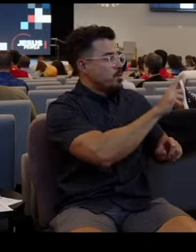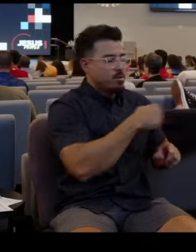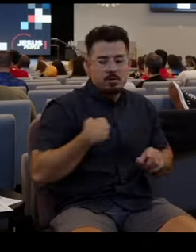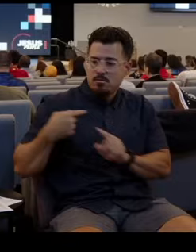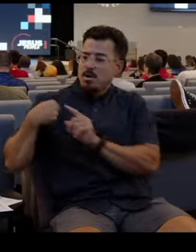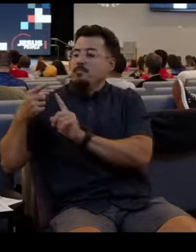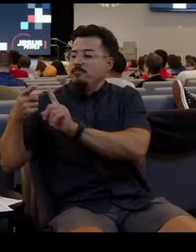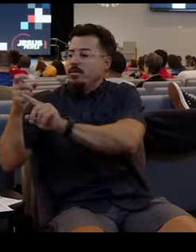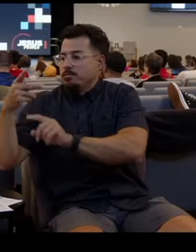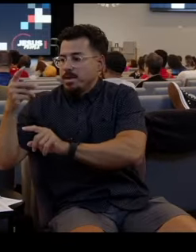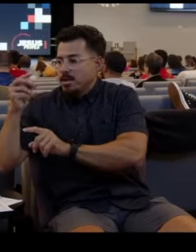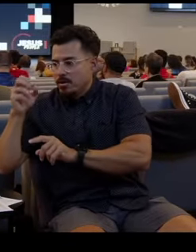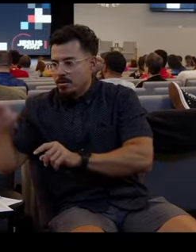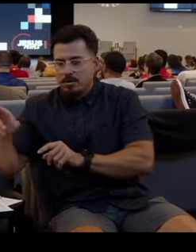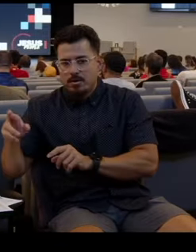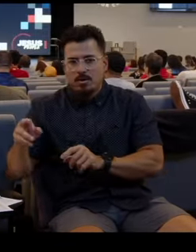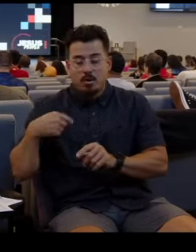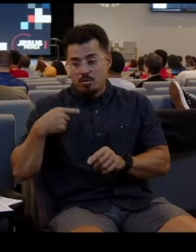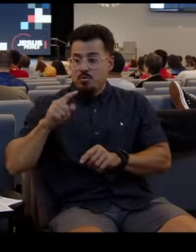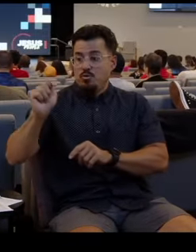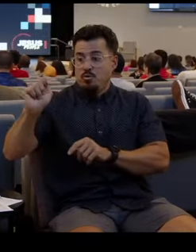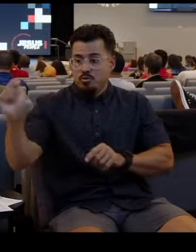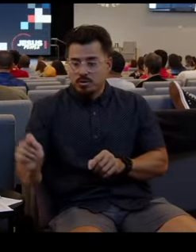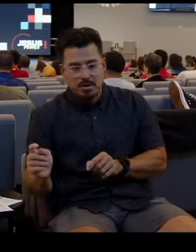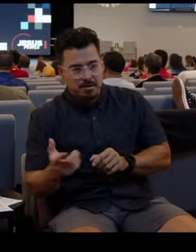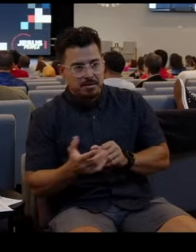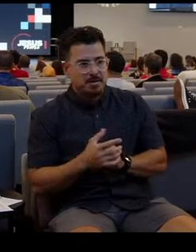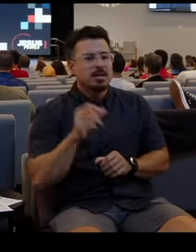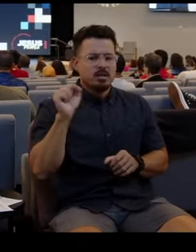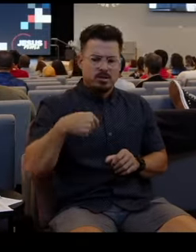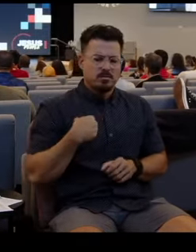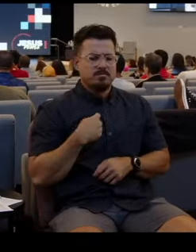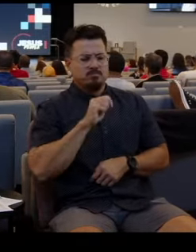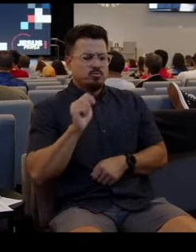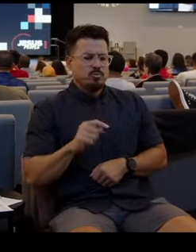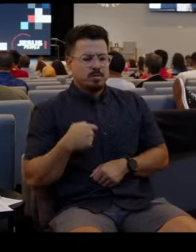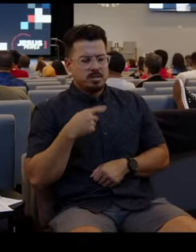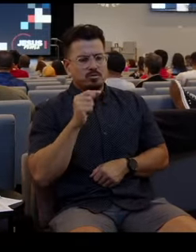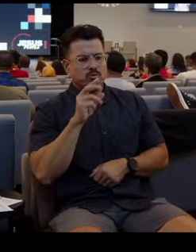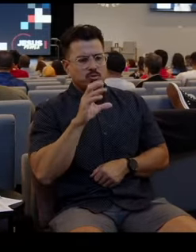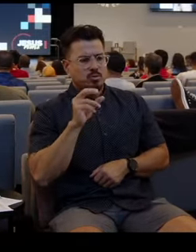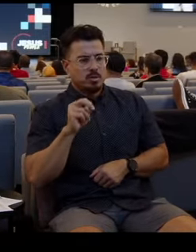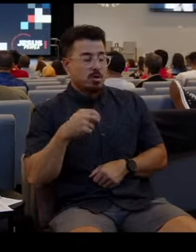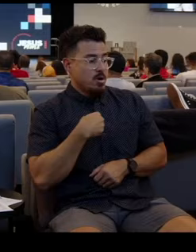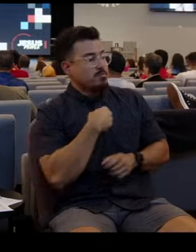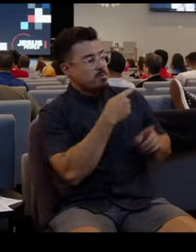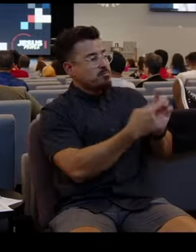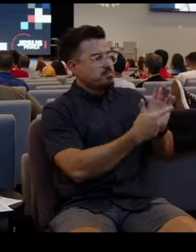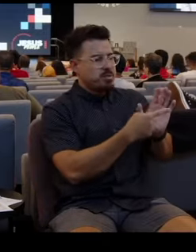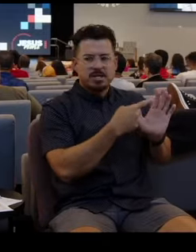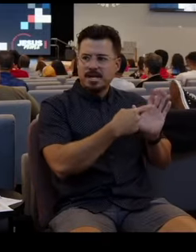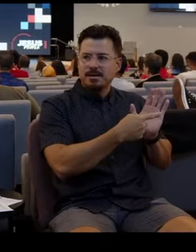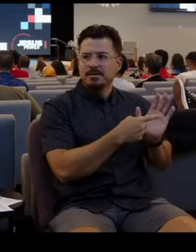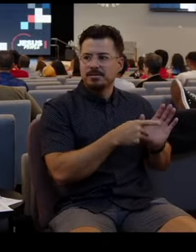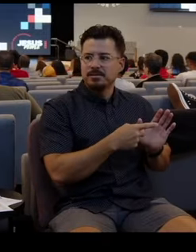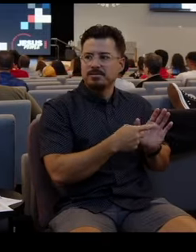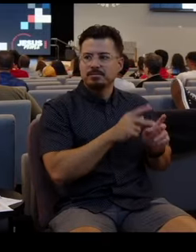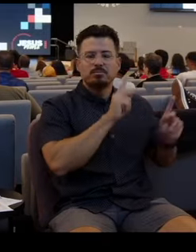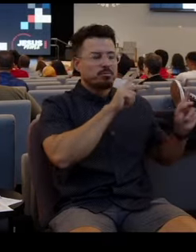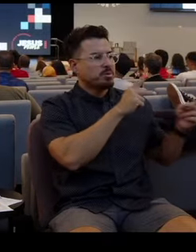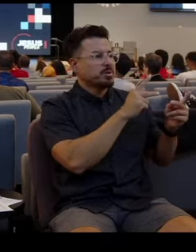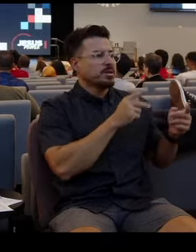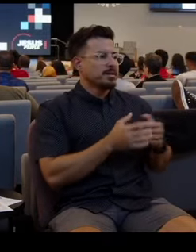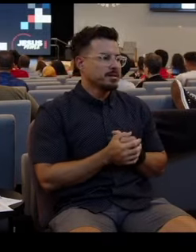you say, you're from Tucson, aren't you? That's right. I'm from Tucson. And people from Prescott, I'm from Prescott. And we go on like that.